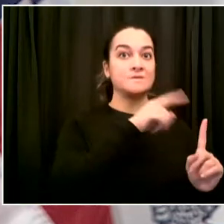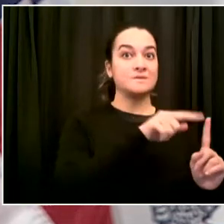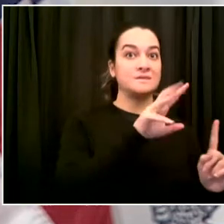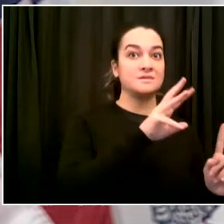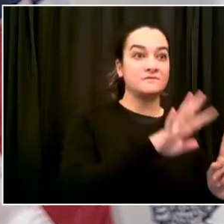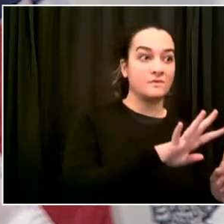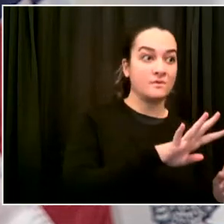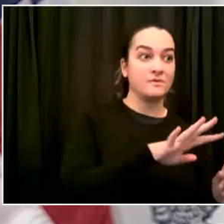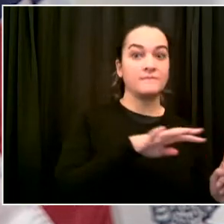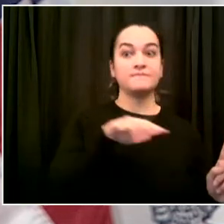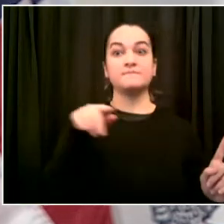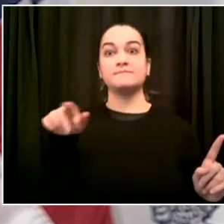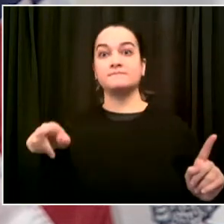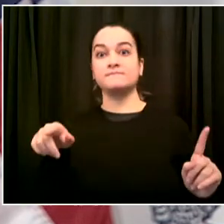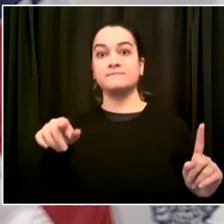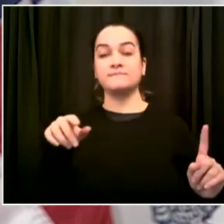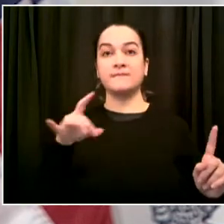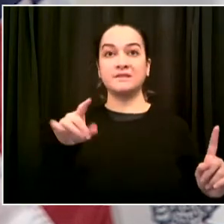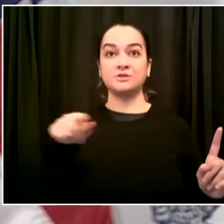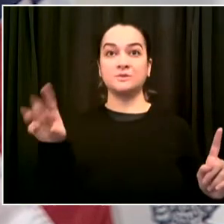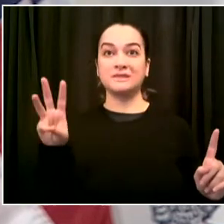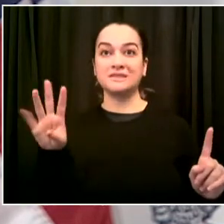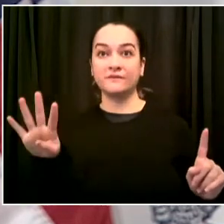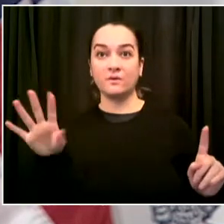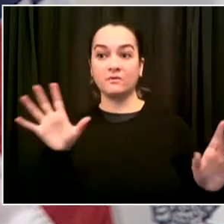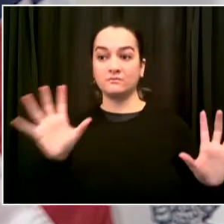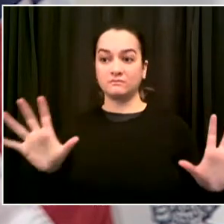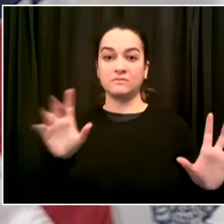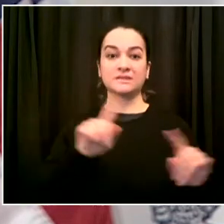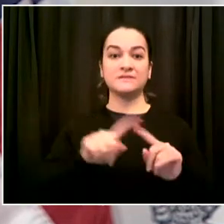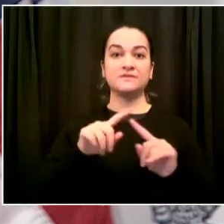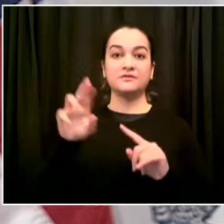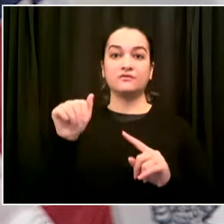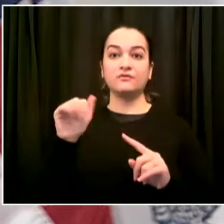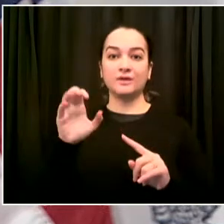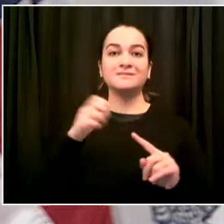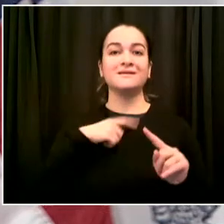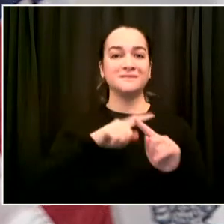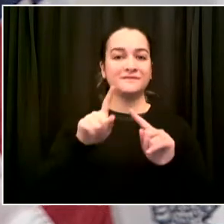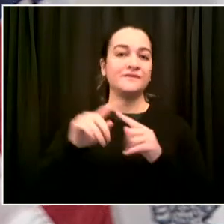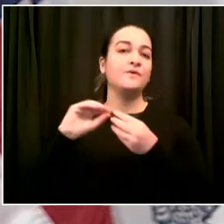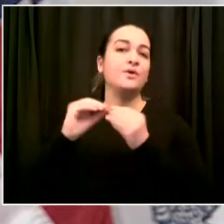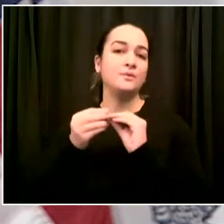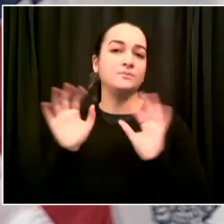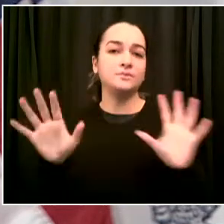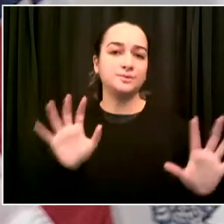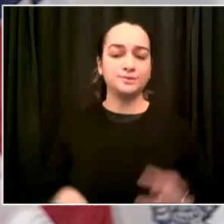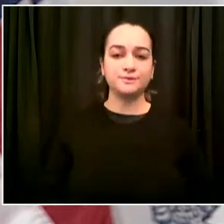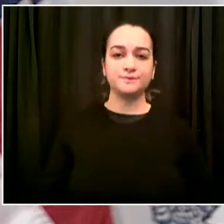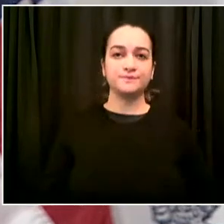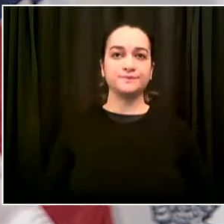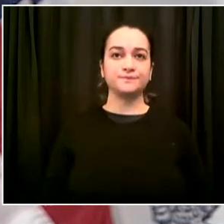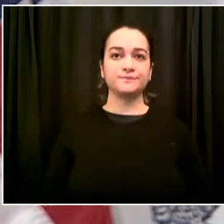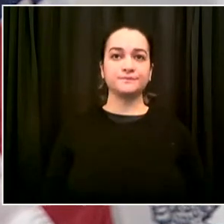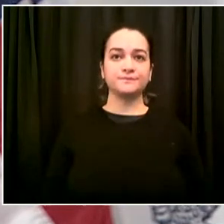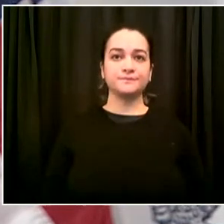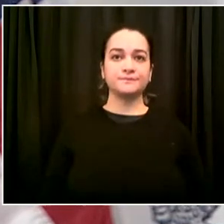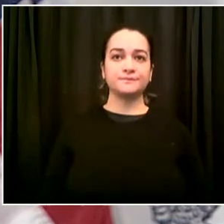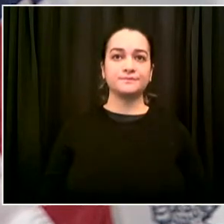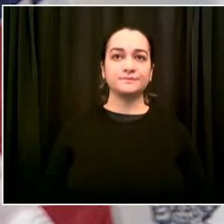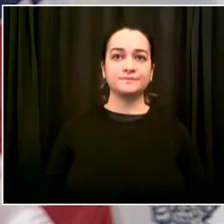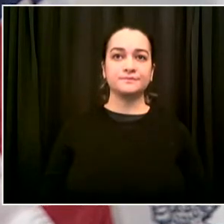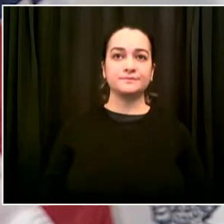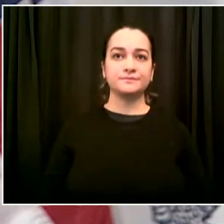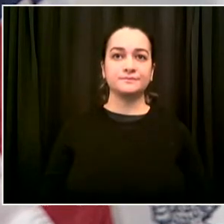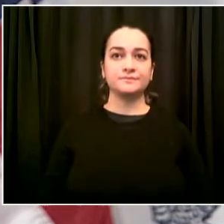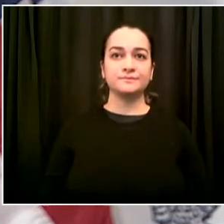on the folks who serve us, first responders, teachers, healthcare workers. That